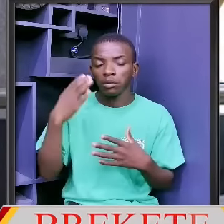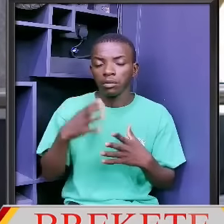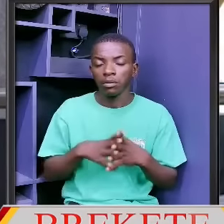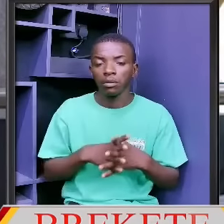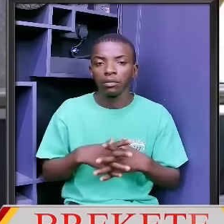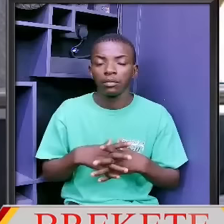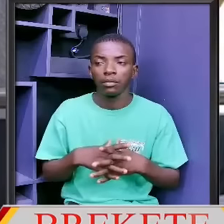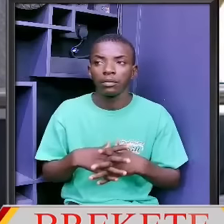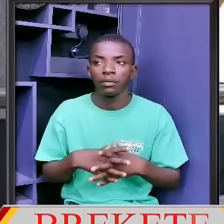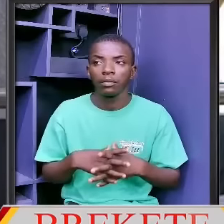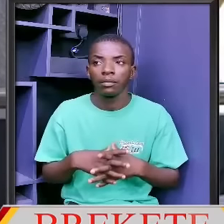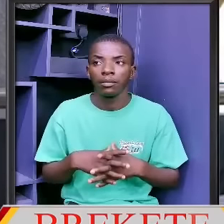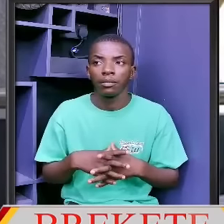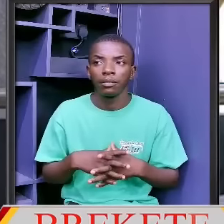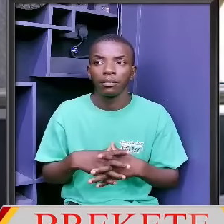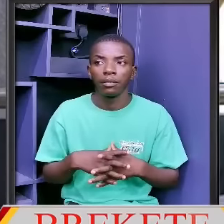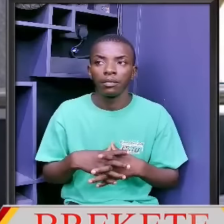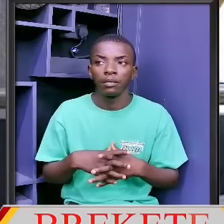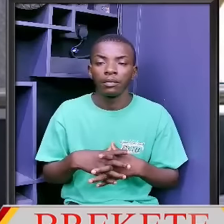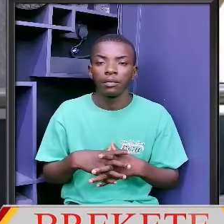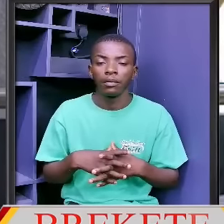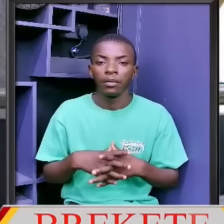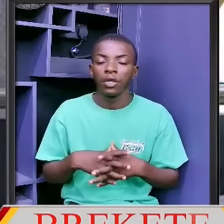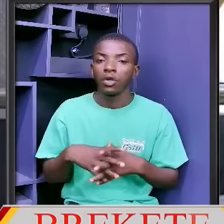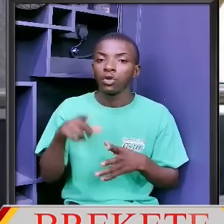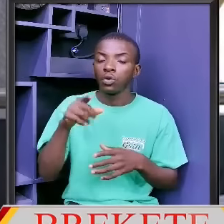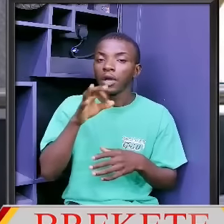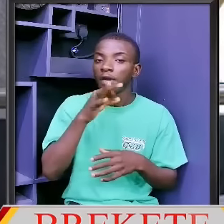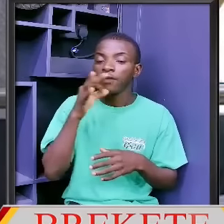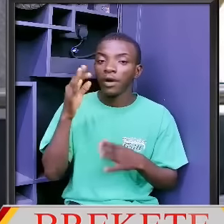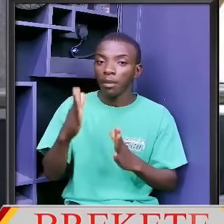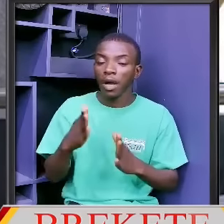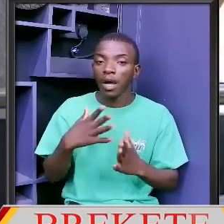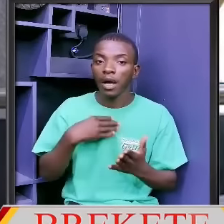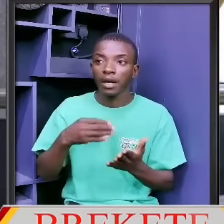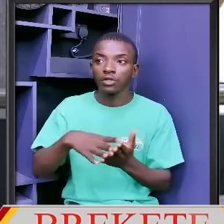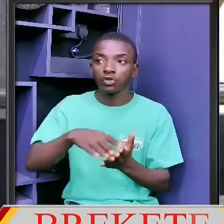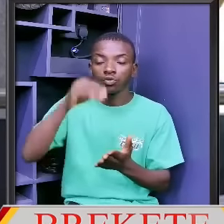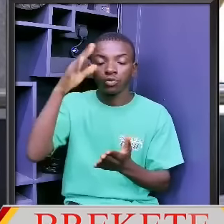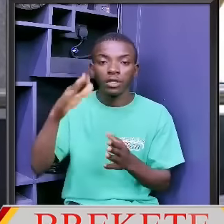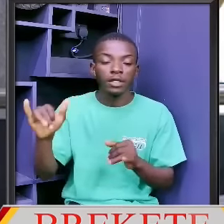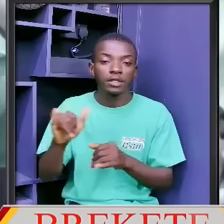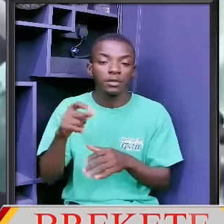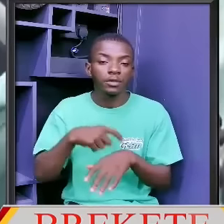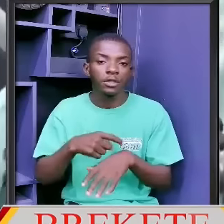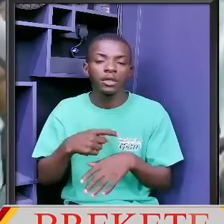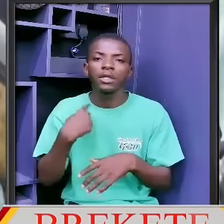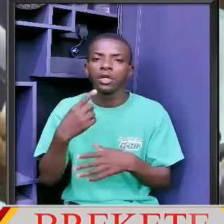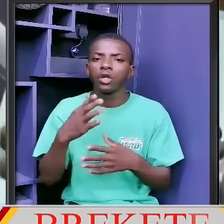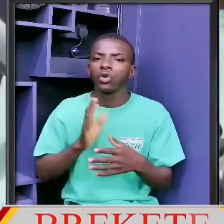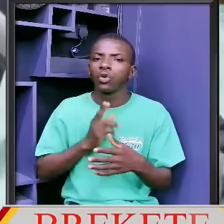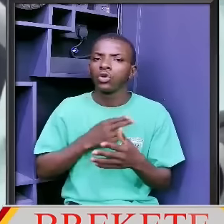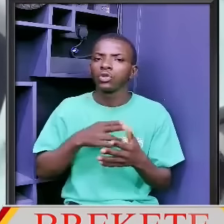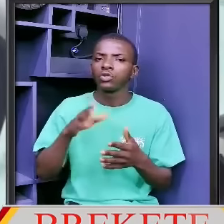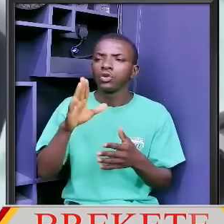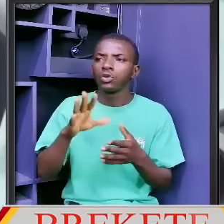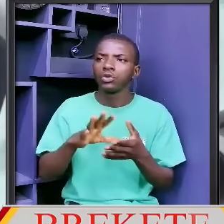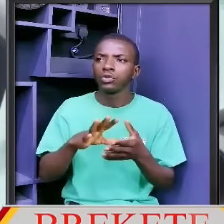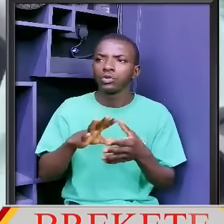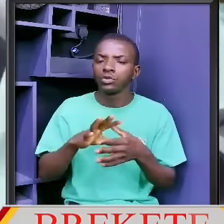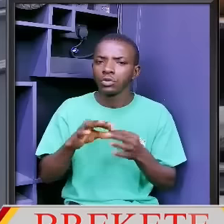Yes, sir. Uh-huh. You are a farmer and a student at the same time. Yes, sir. Now tell us your story, ma.